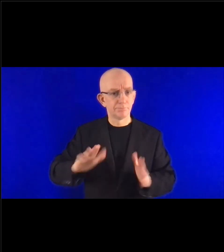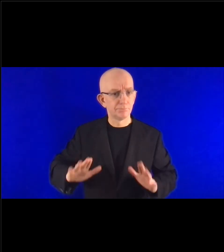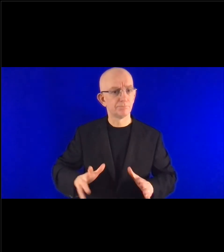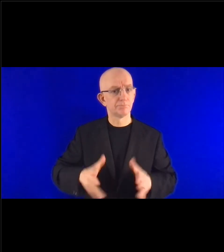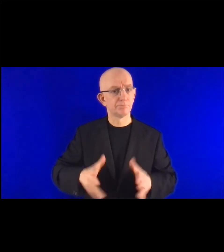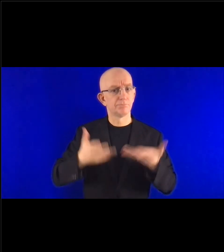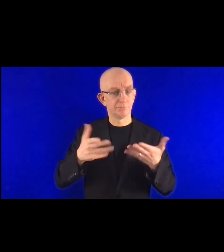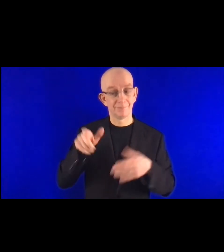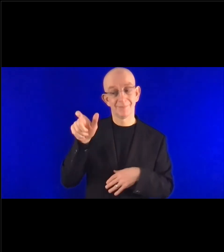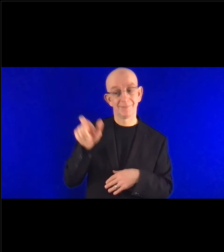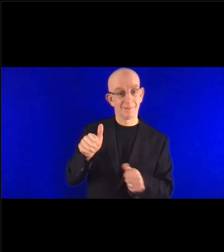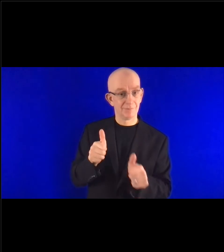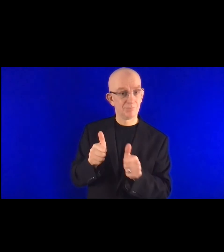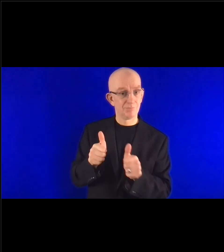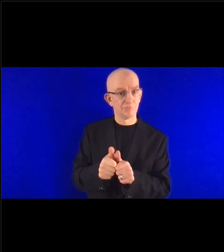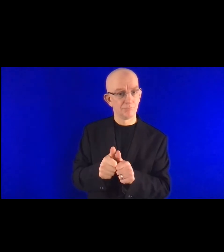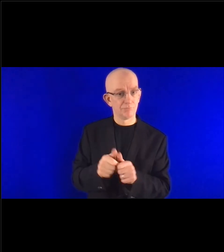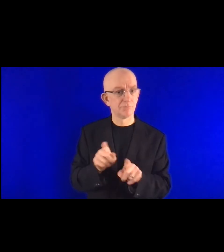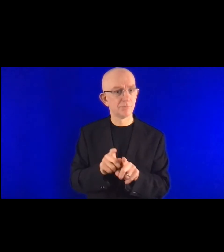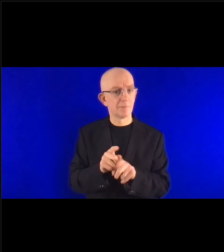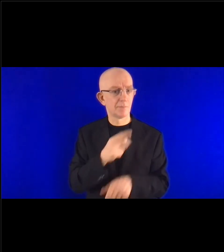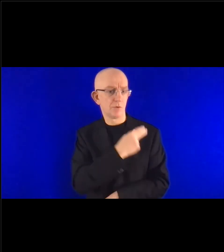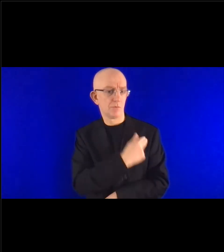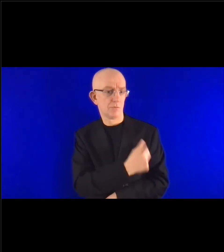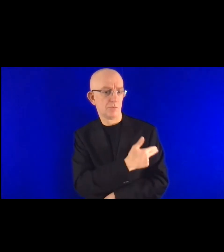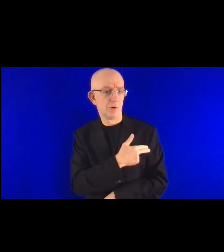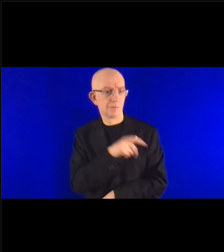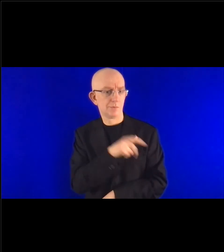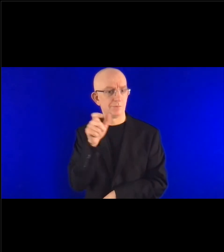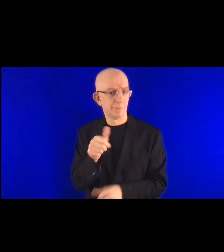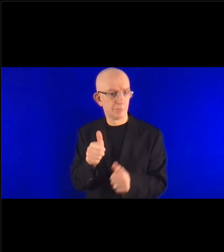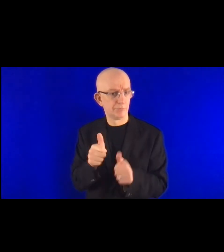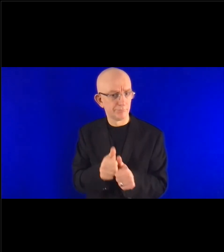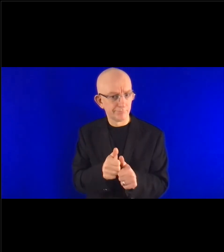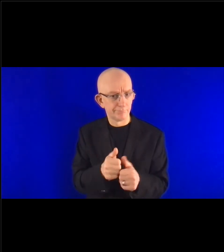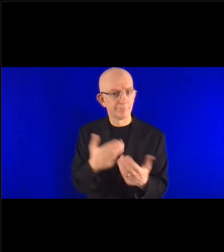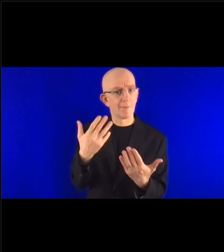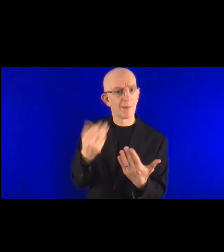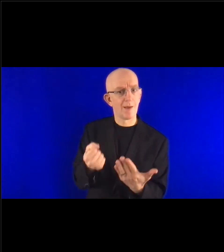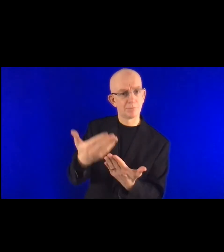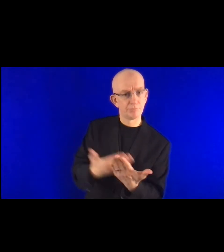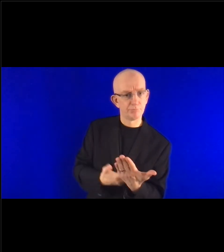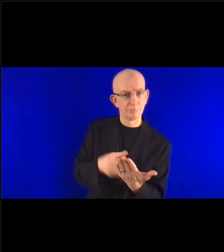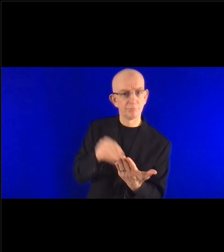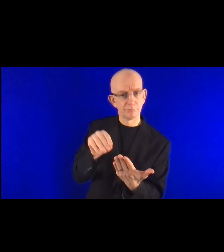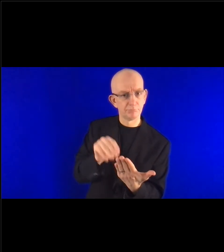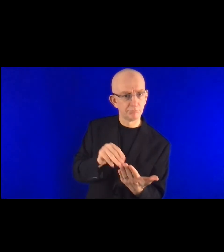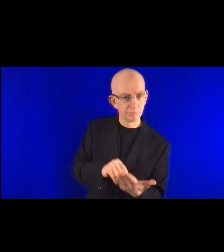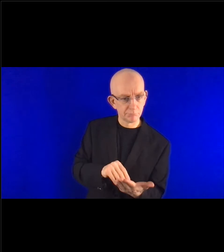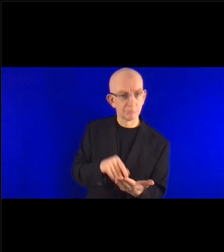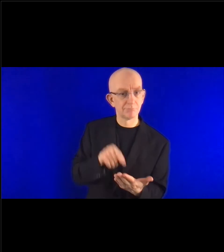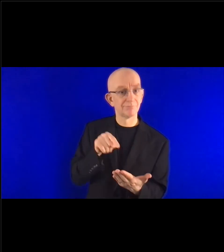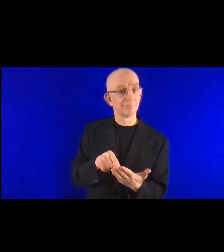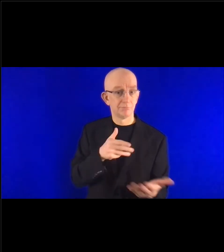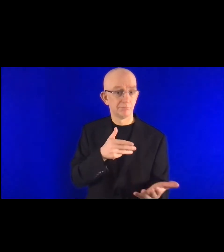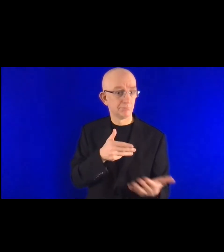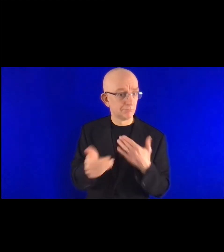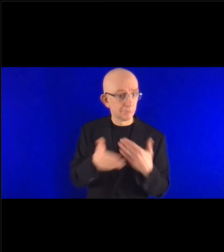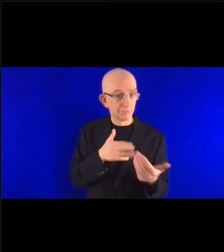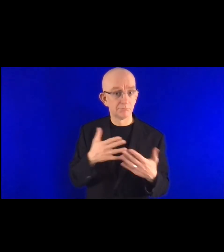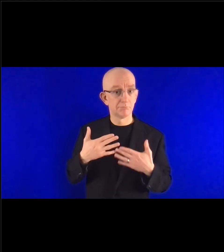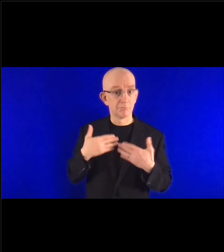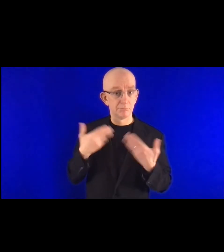in a room with 8 others. They were all men over 70 years old. No one talked to me. They talked about